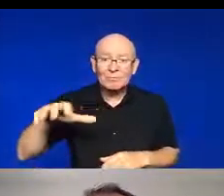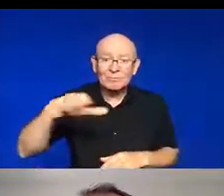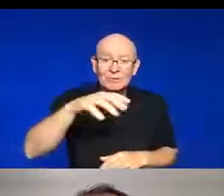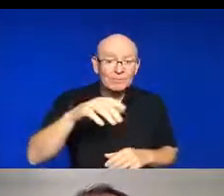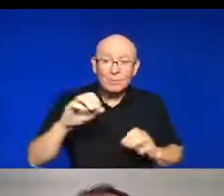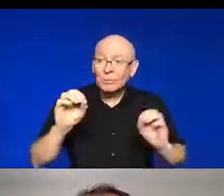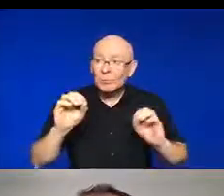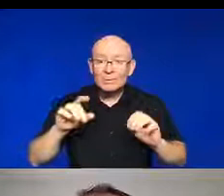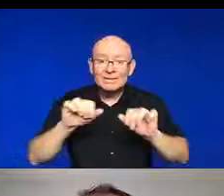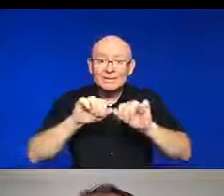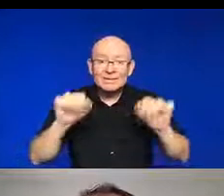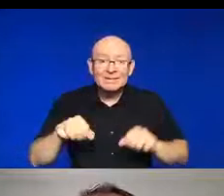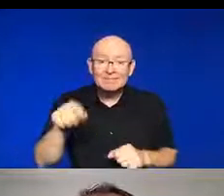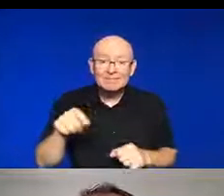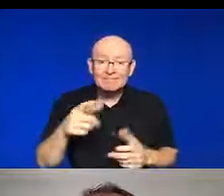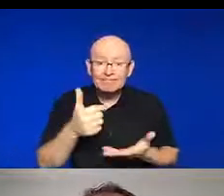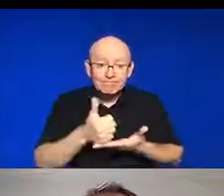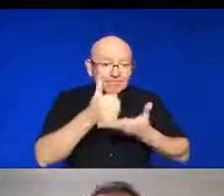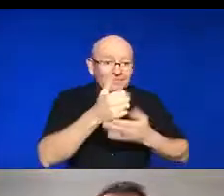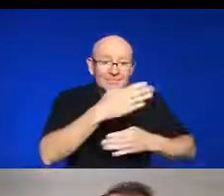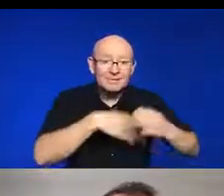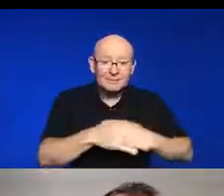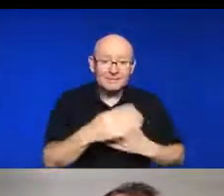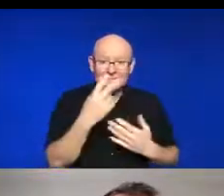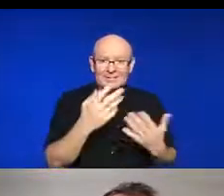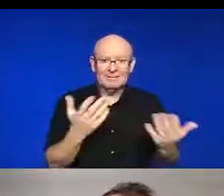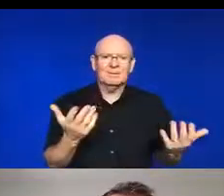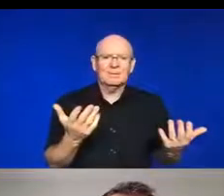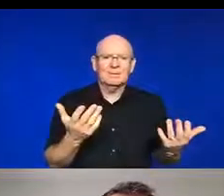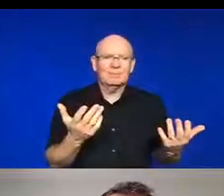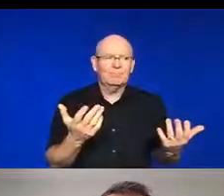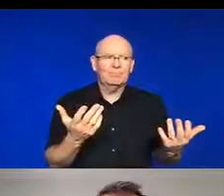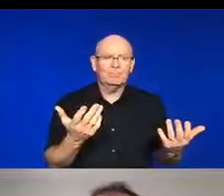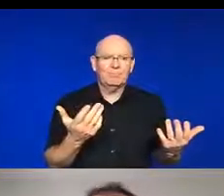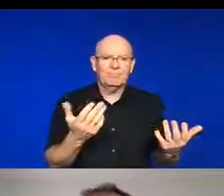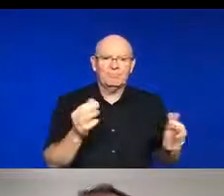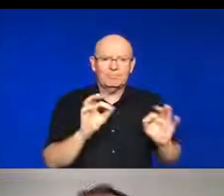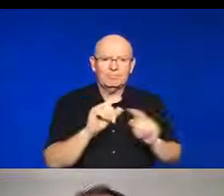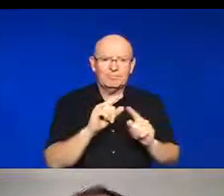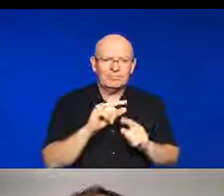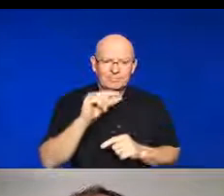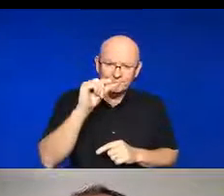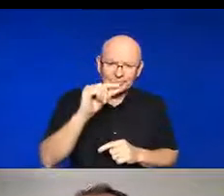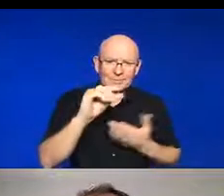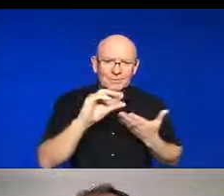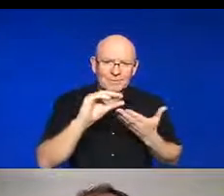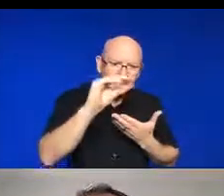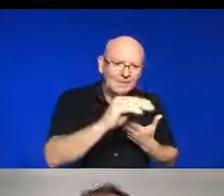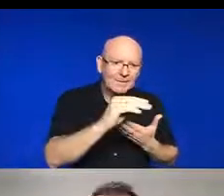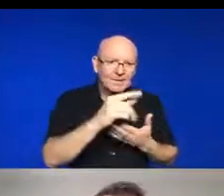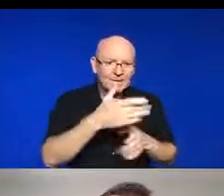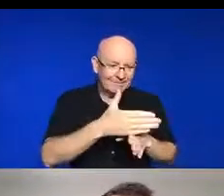average 1.4% of the GDP spending on social protection for persons with disabilities, where only